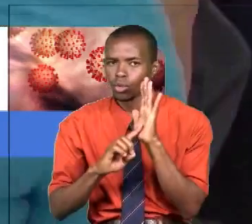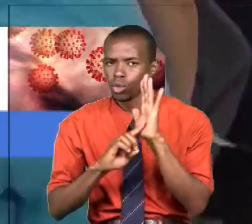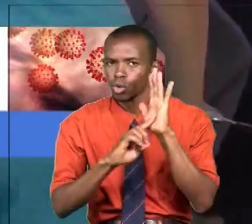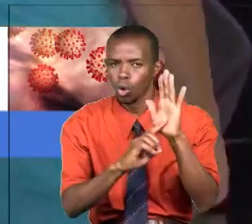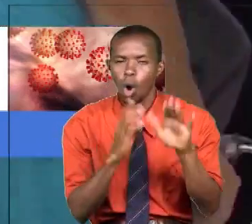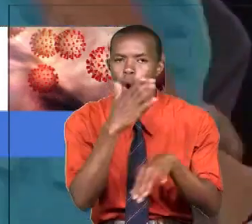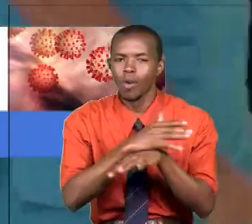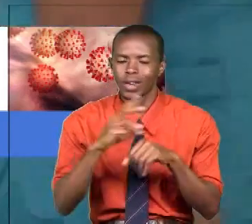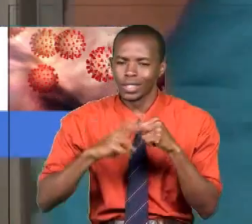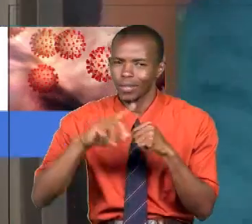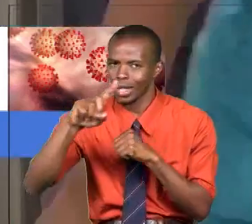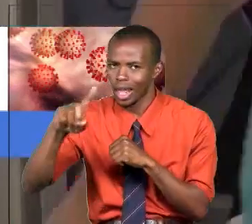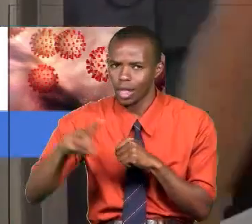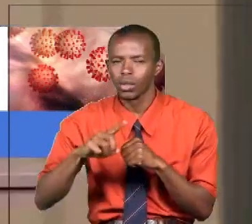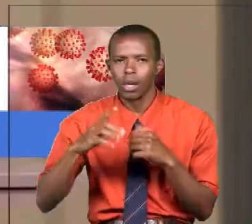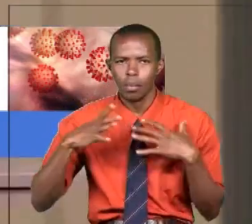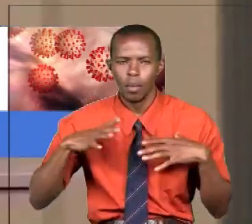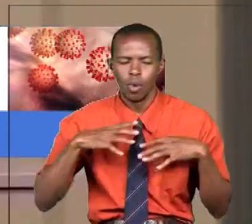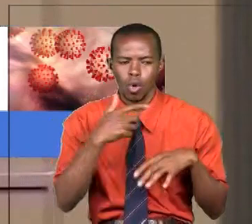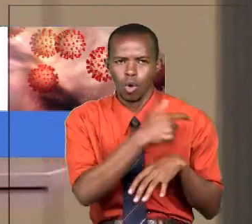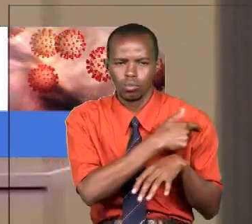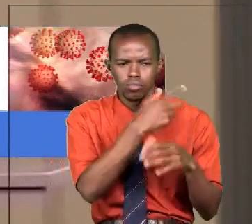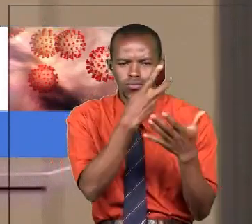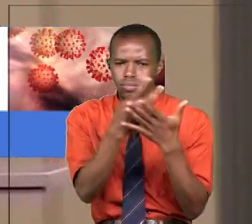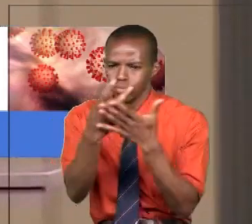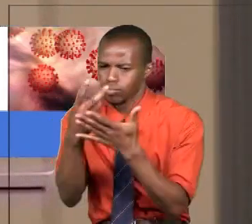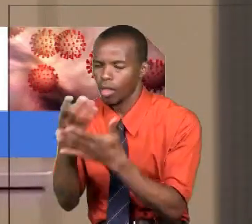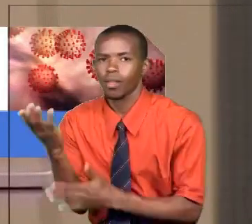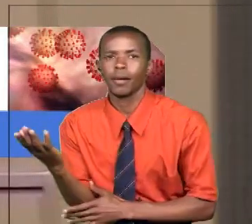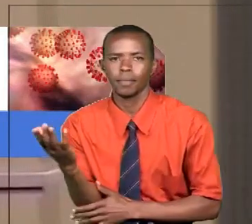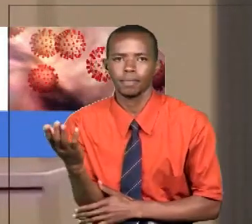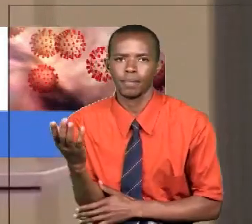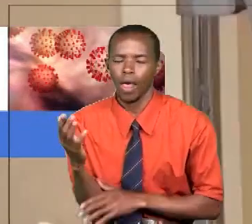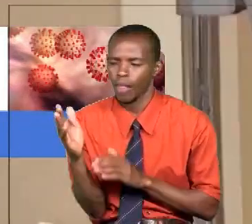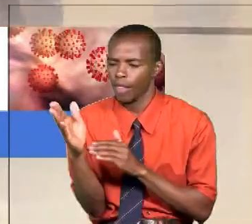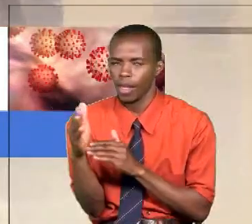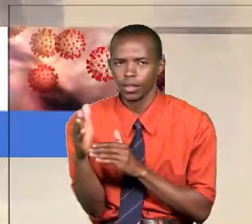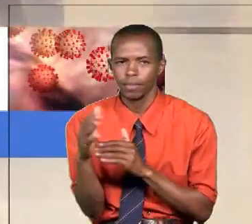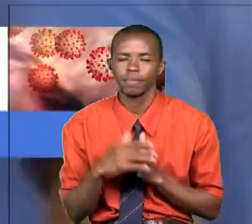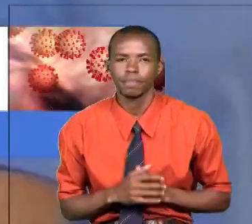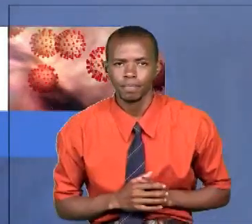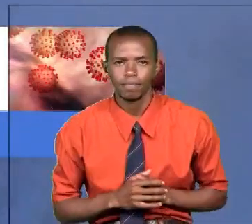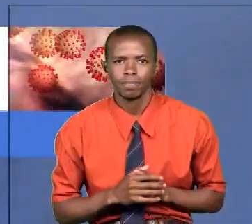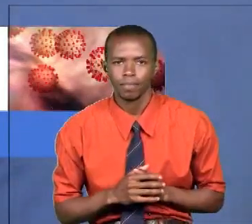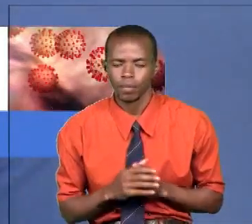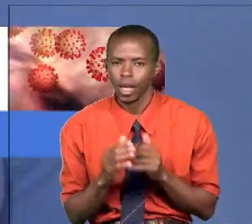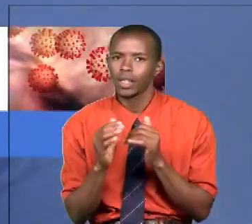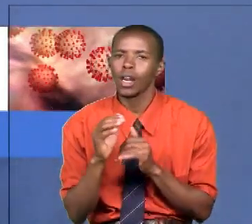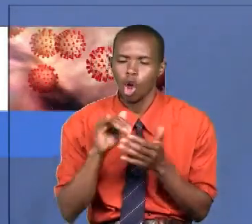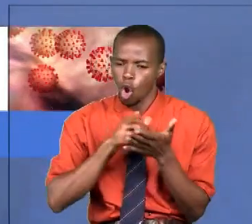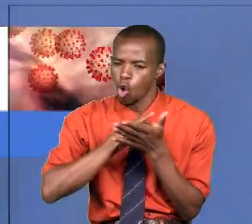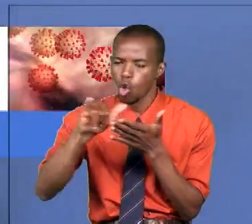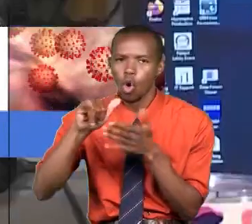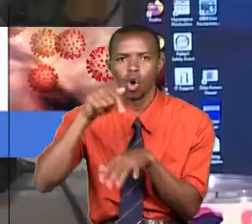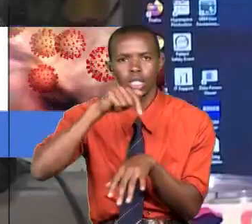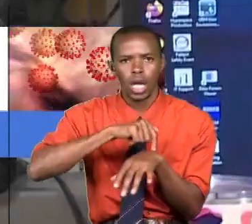over 70,000 hospitalized cases of COVID-19 across the country as of Thursday. According to the New York Times,